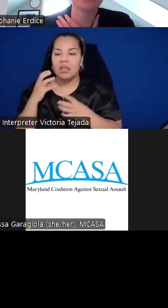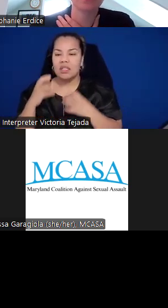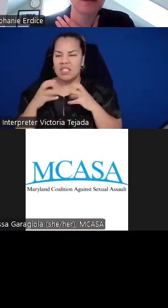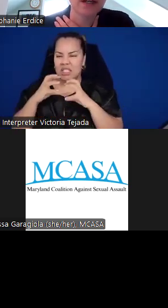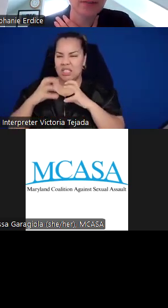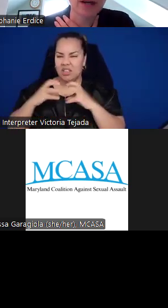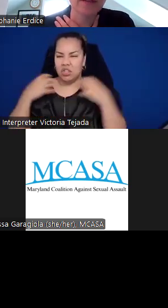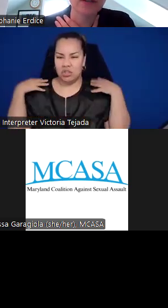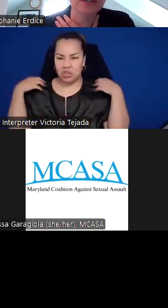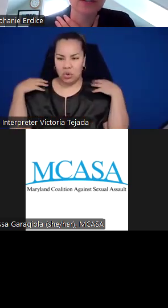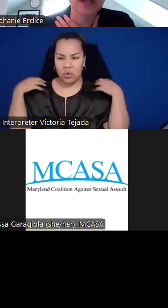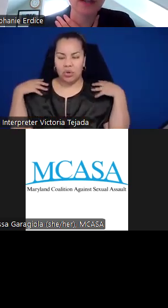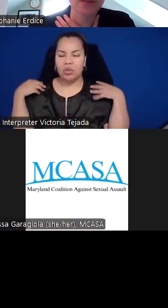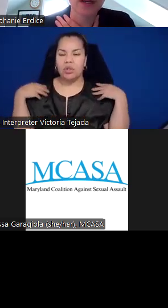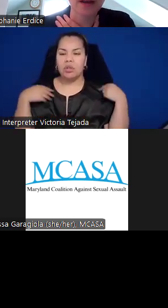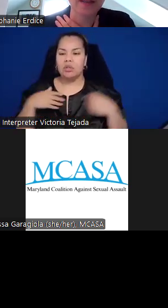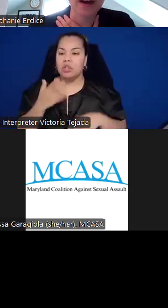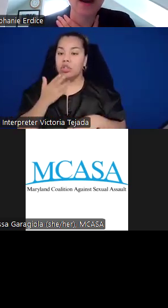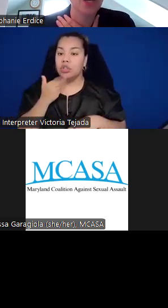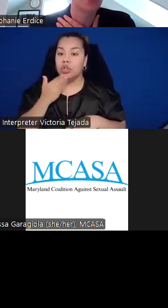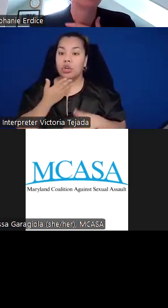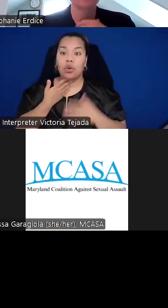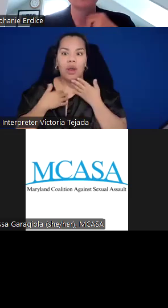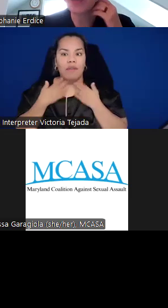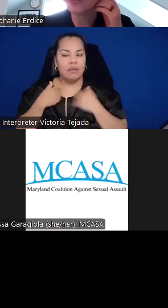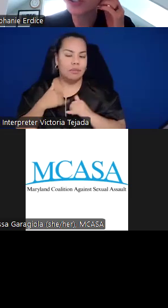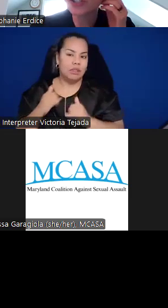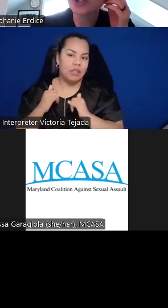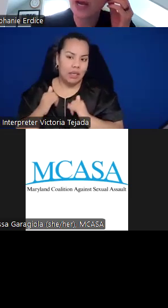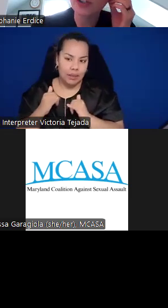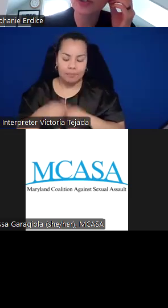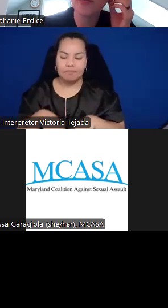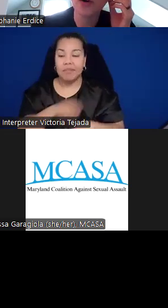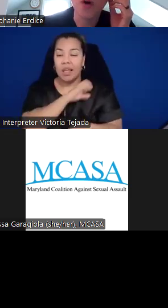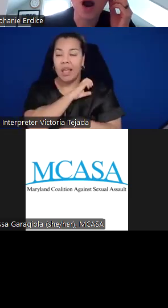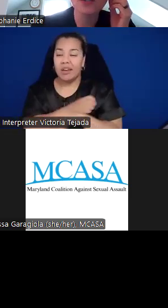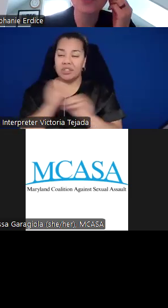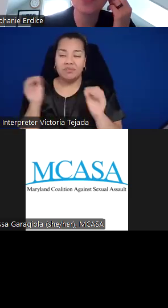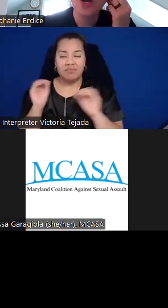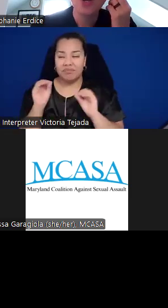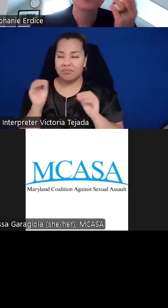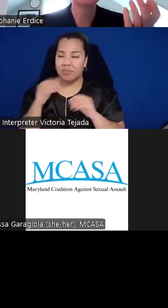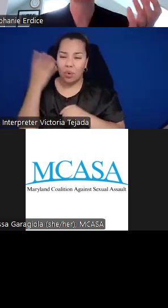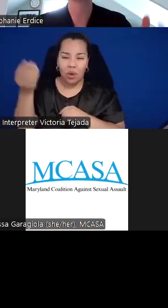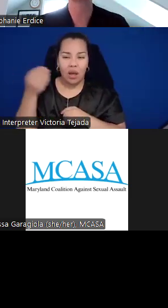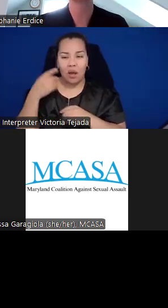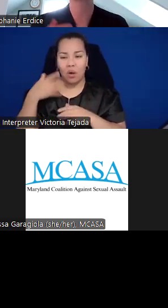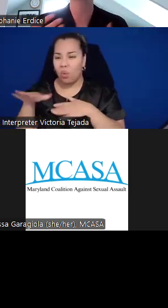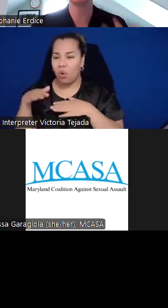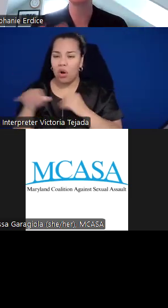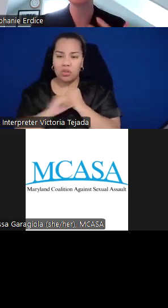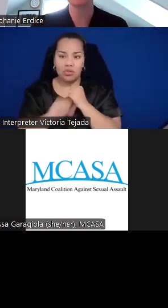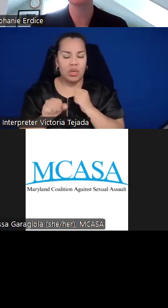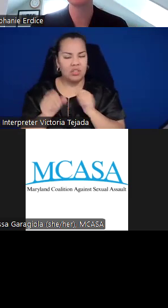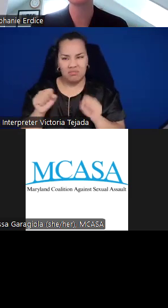sugar cravings. Oh, April, I have that one too. Thank you for putting that in there. Not enough energy to stretch or go for a walk. So that's a great one.